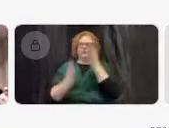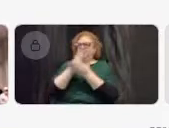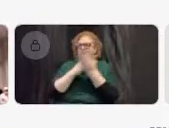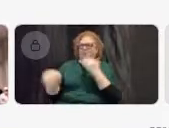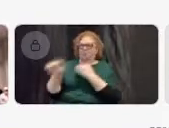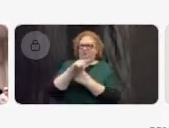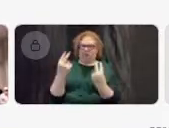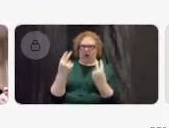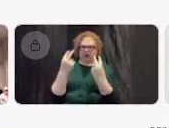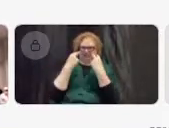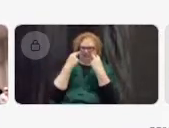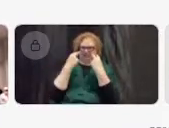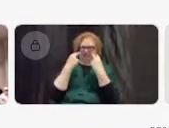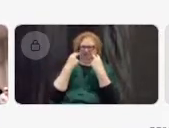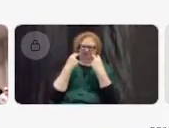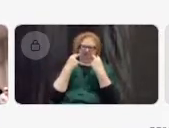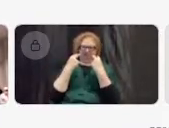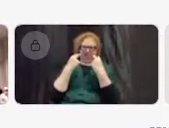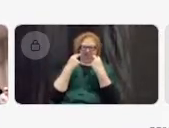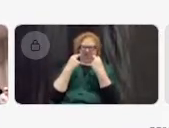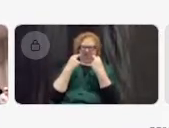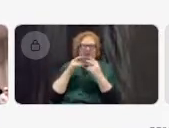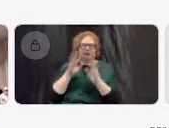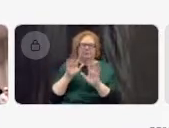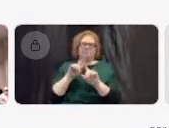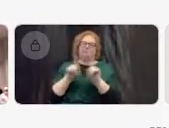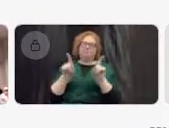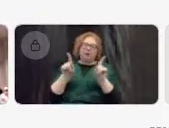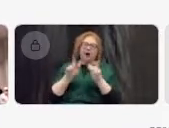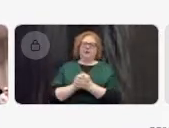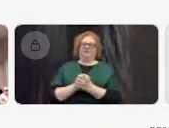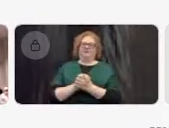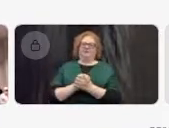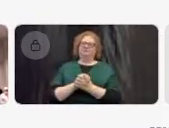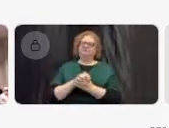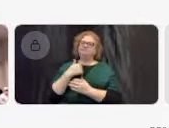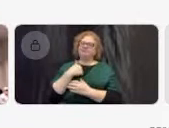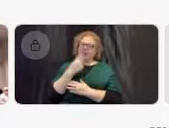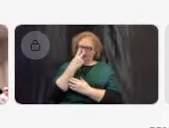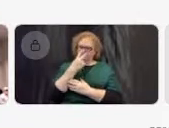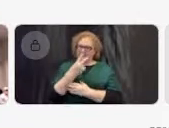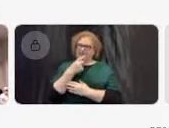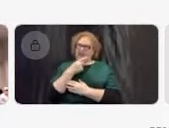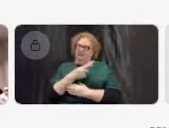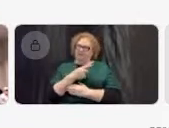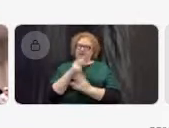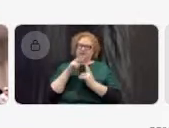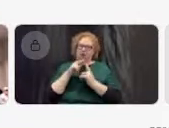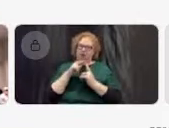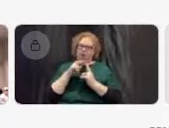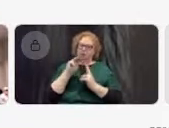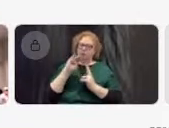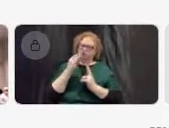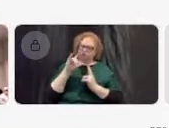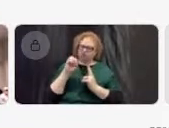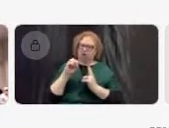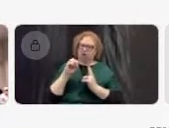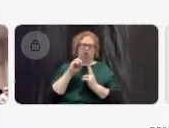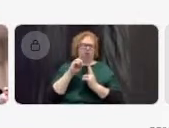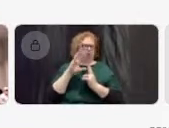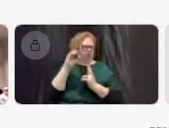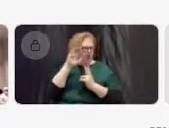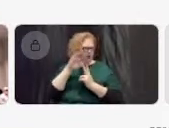me for that one, but I have seen nothing but them be thoughtful, kind, have come over, have asked,